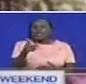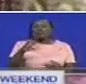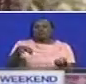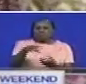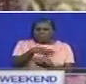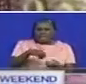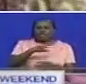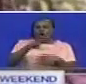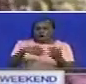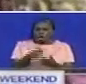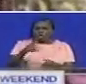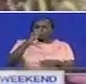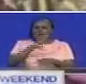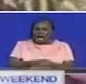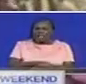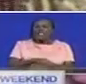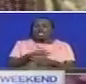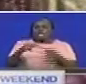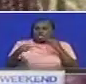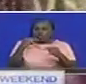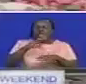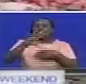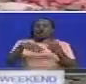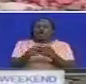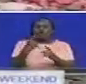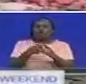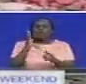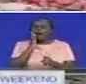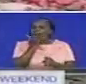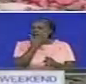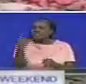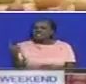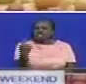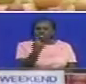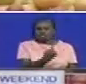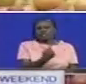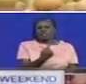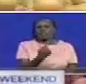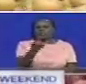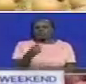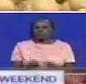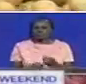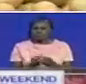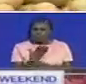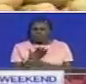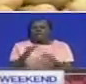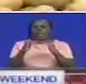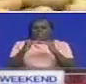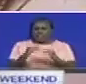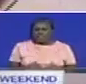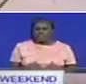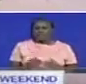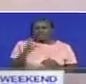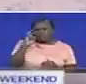so that you get all these nutrients that come from all these colors. They say more visits to your grocer could mean less visits to your